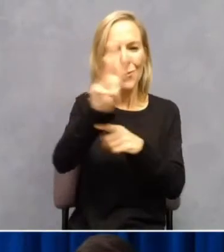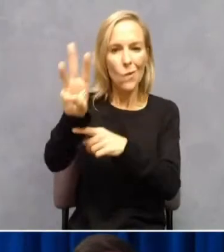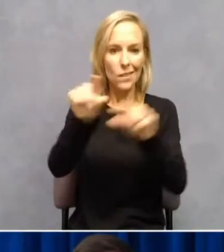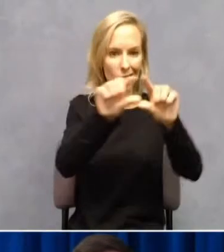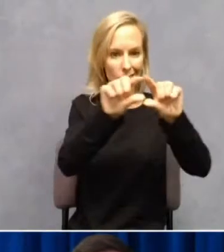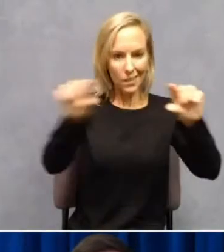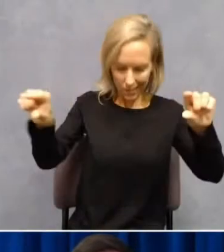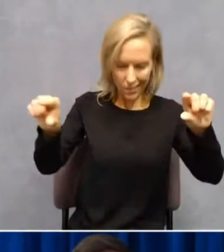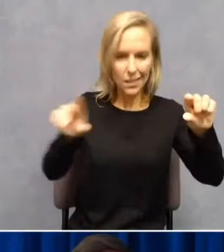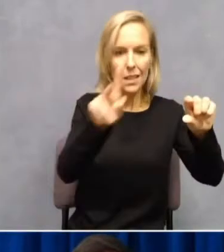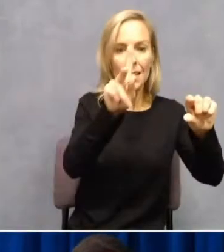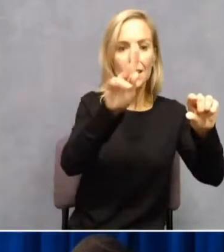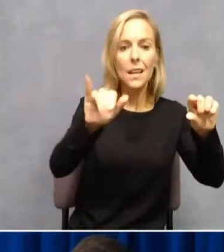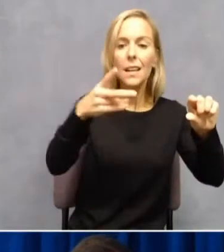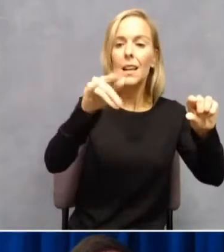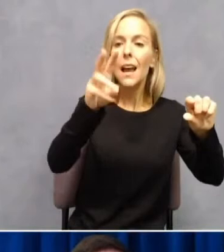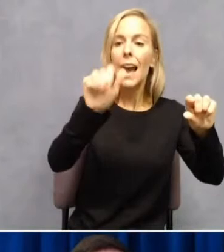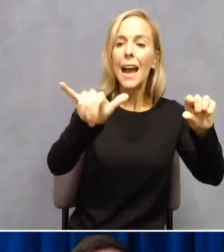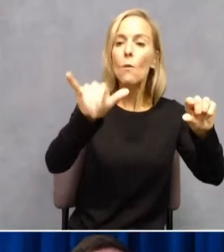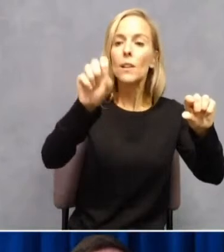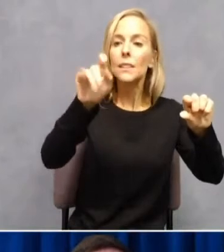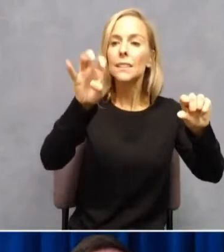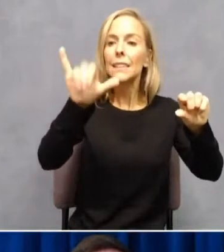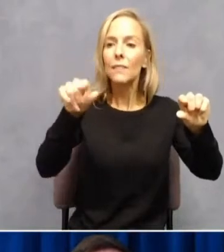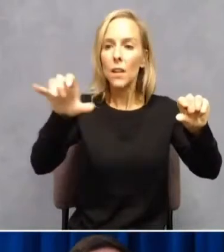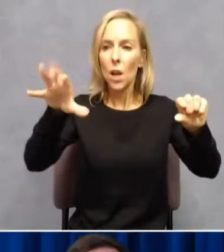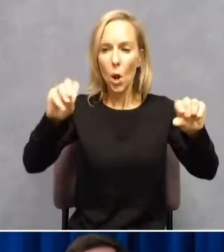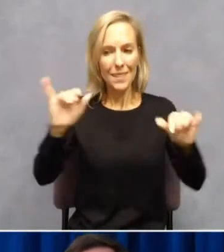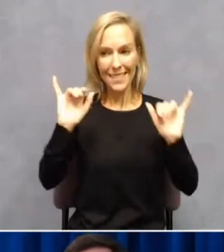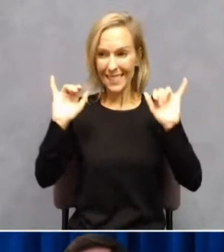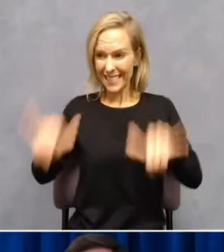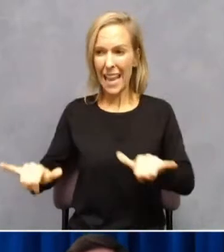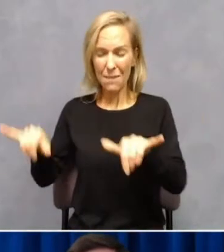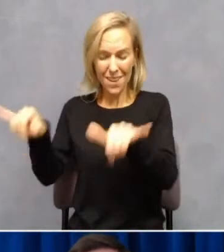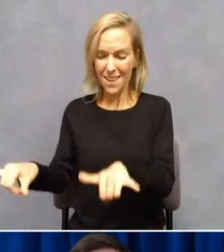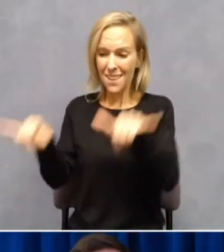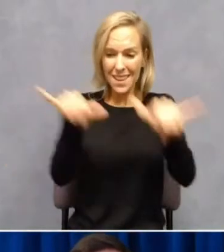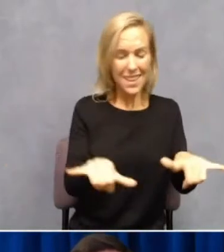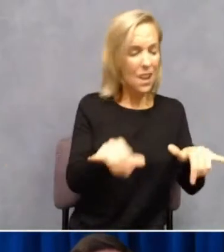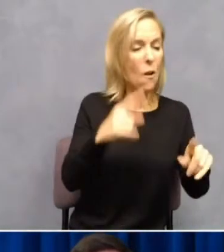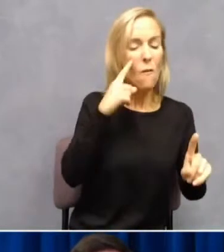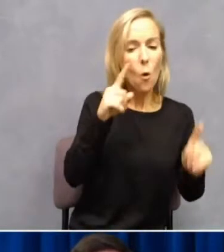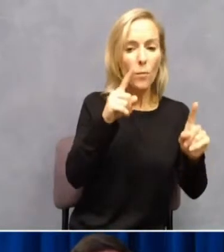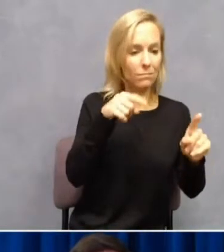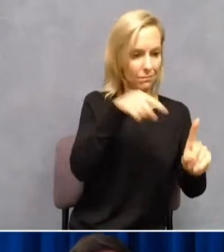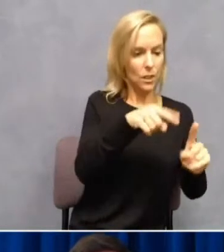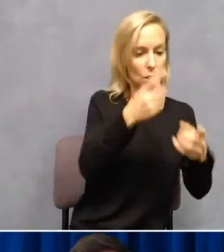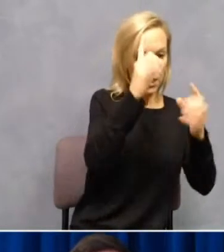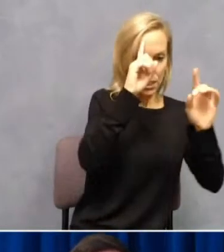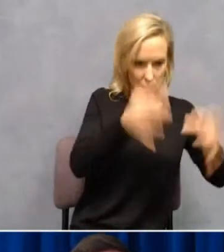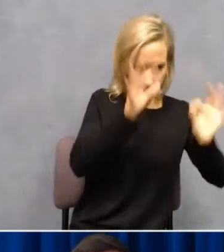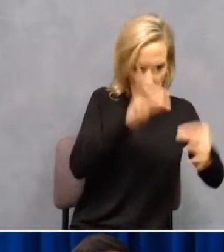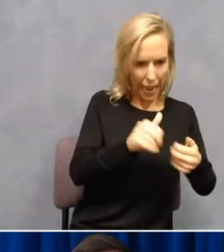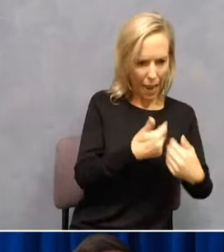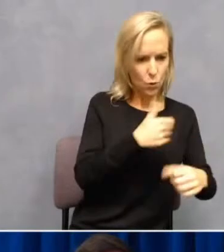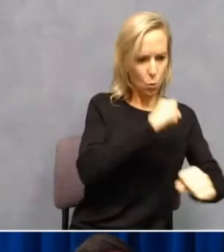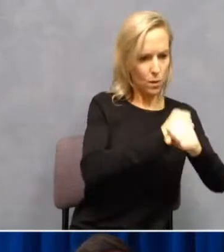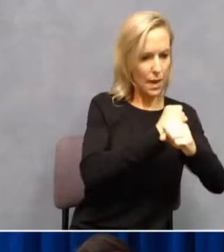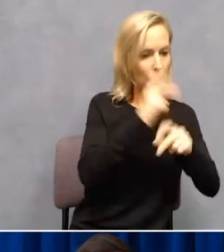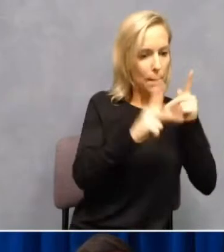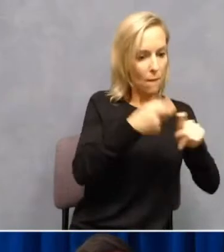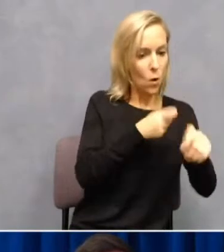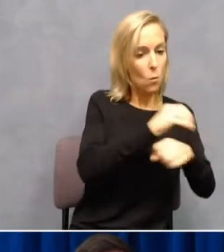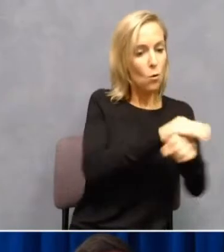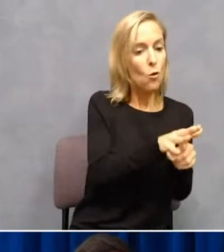in the decisions that we make to protect people from COVID, have decisions that we make that can protect people when we're driving. So